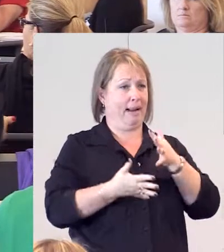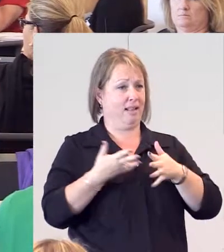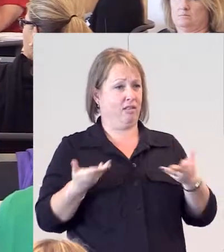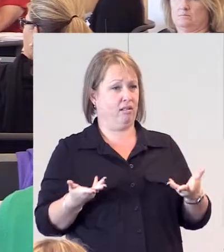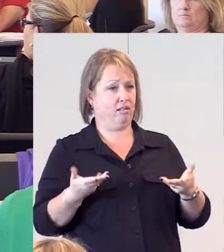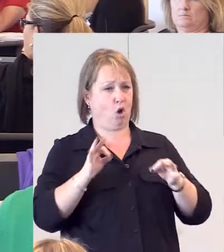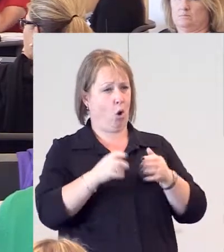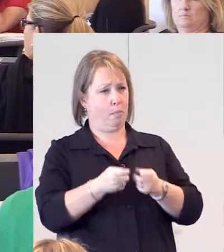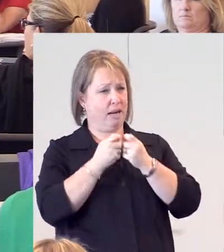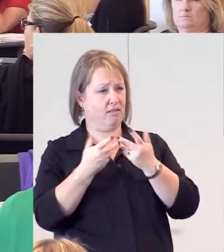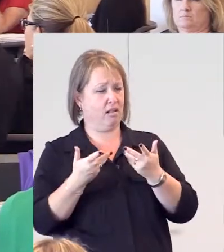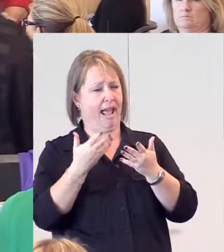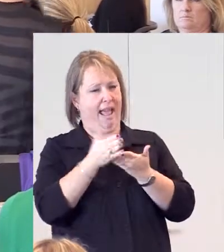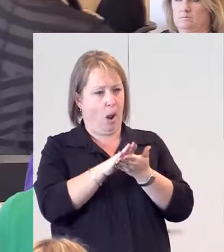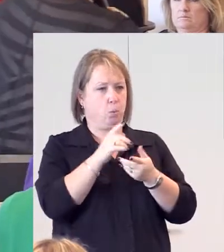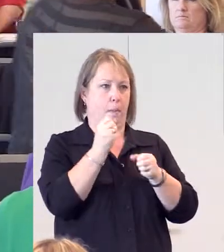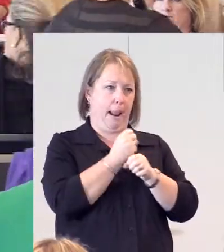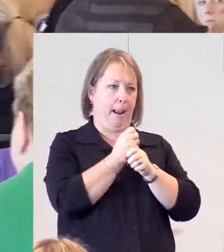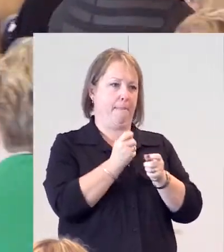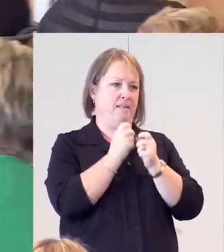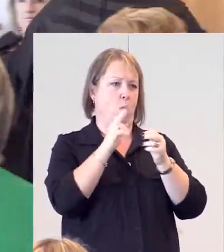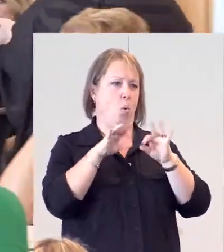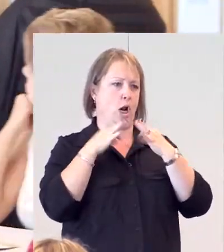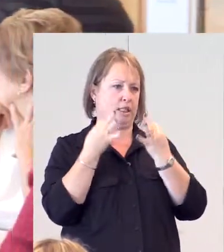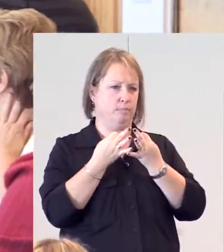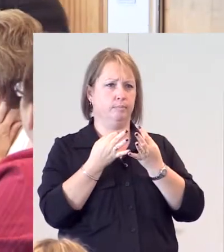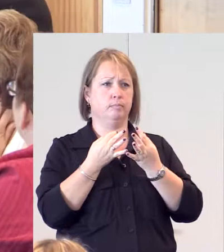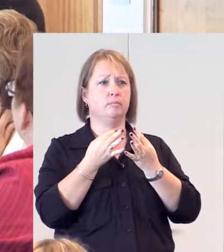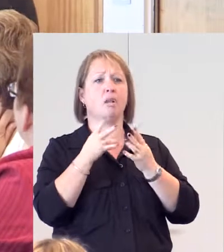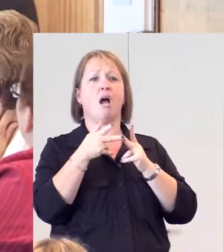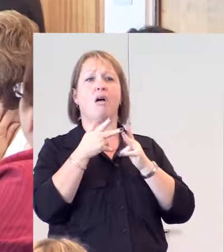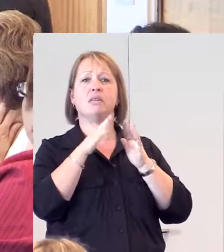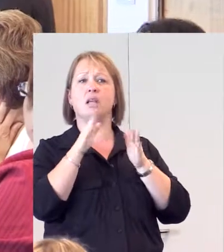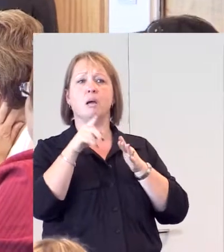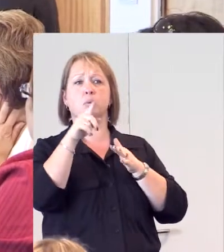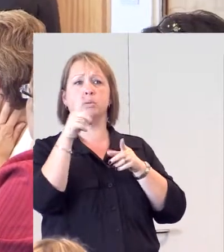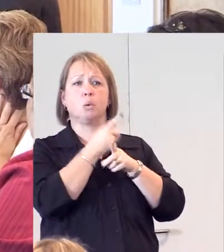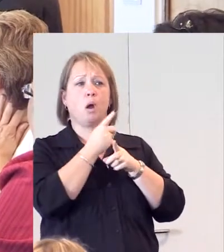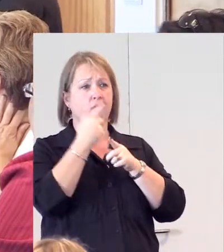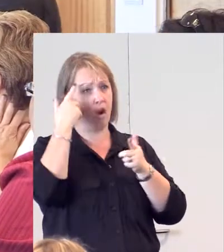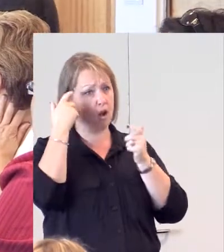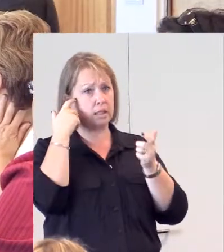for organisations? Did you talk about some ideas here?